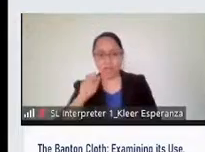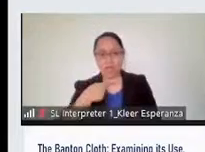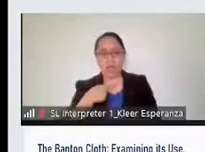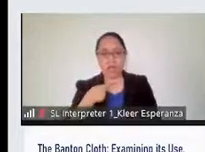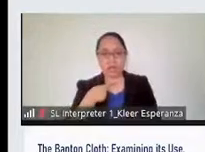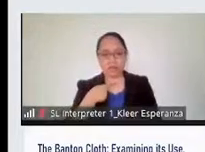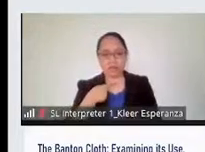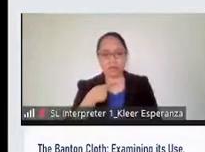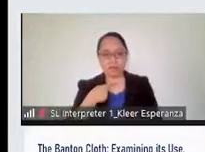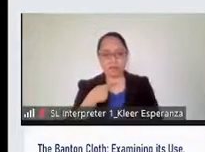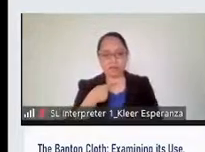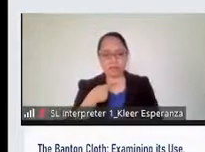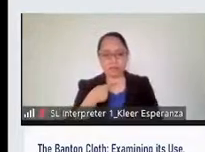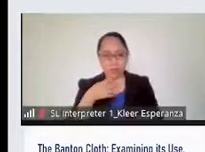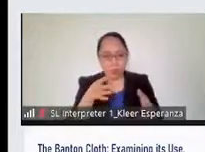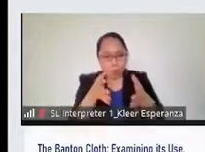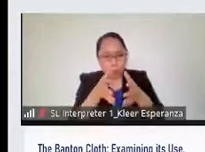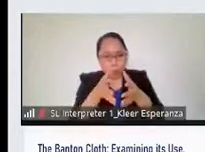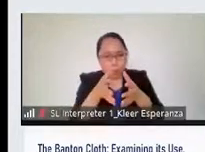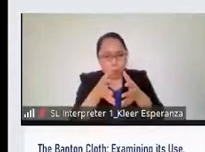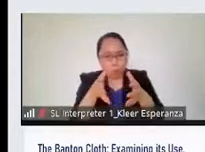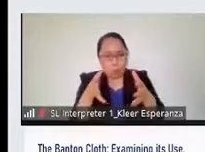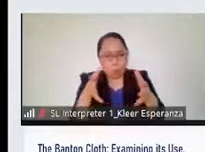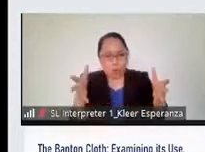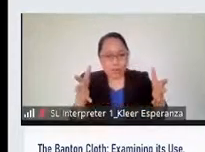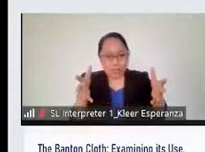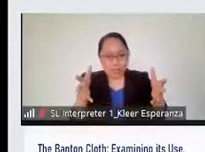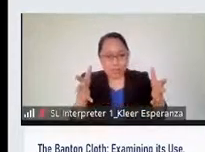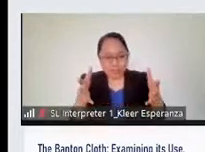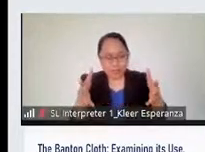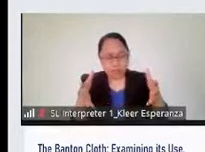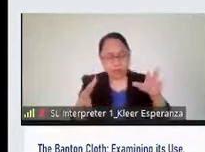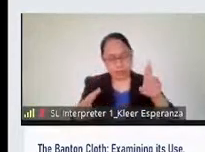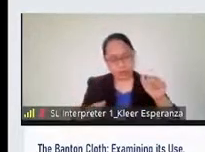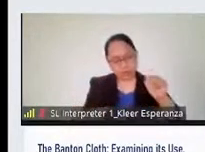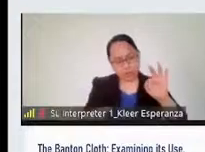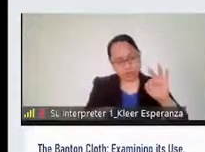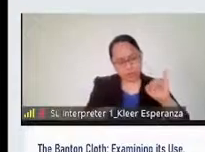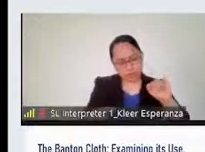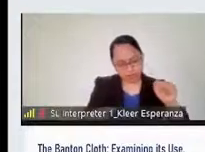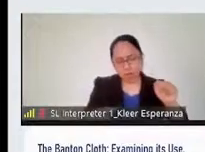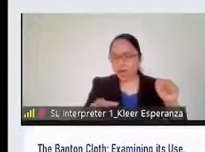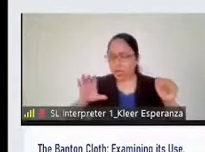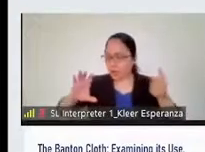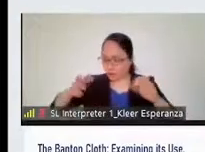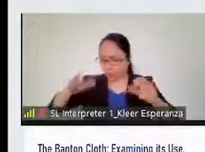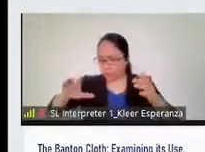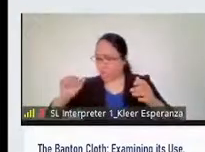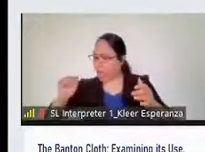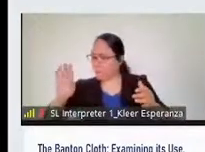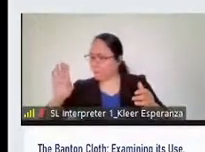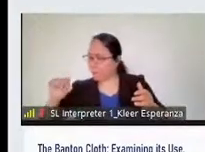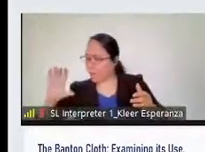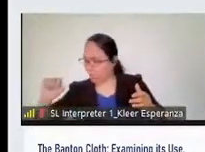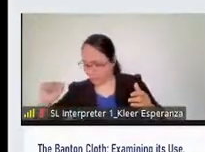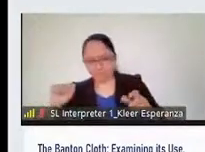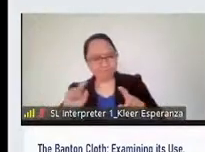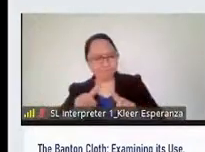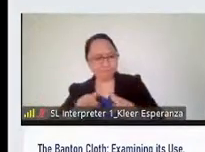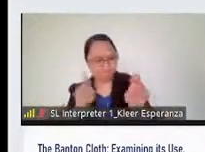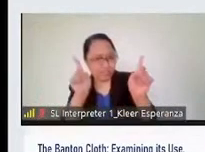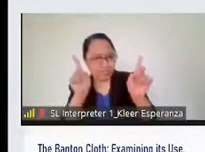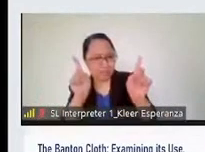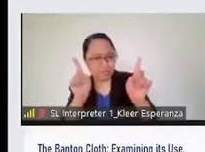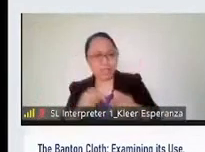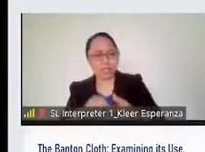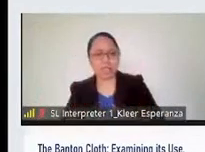fibers are wider compared with abaca, silk, bast, and cotton woven textiles, except from the buntok cotton shroud.